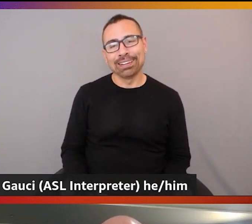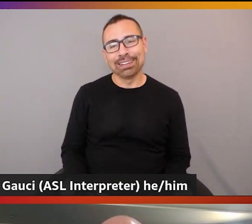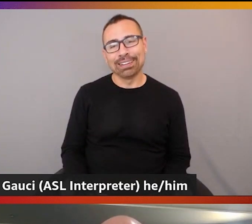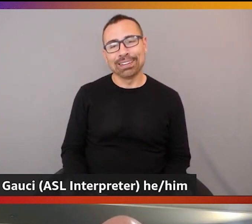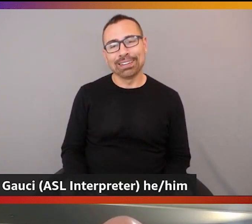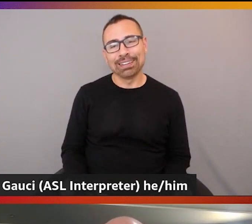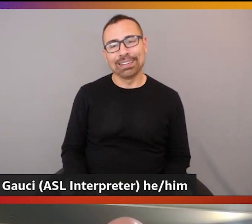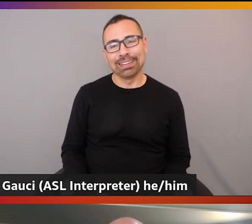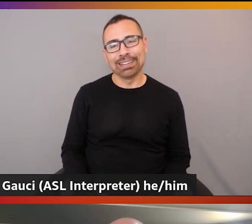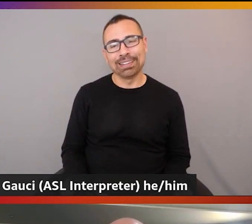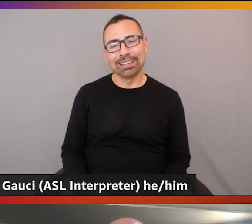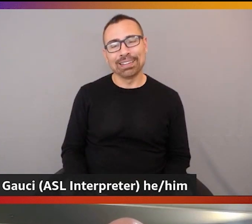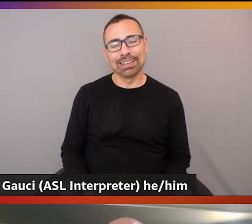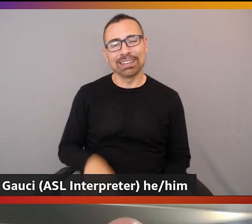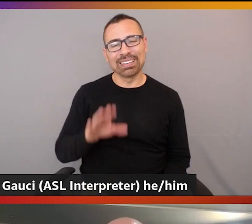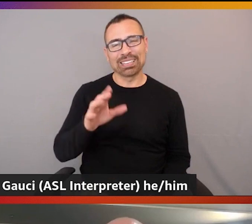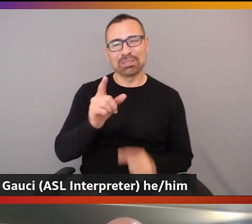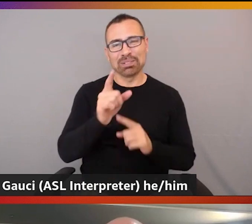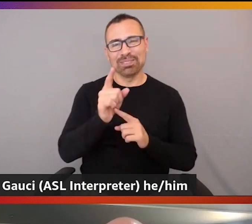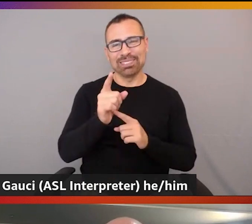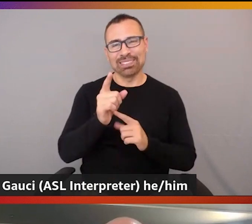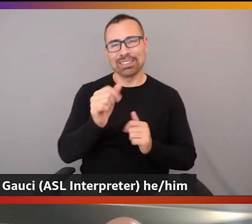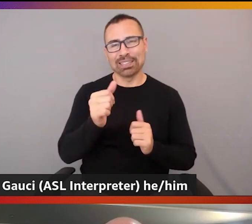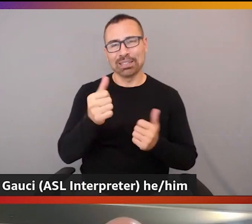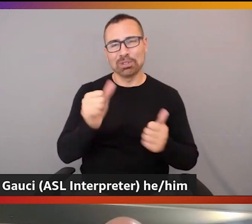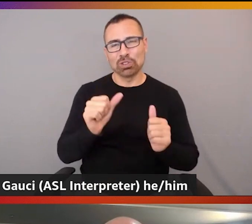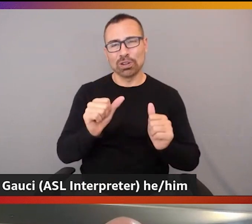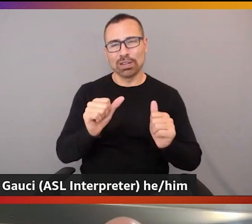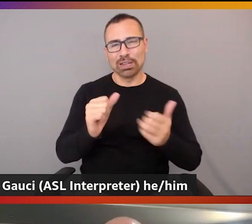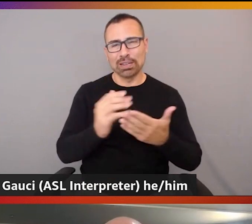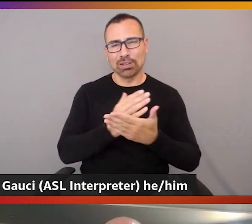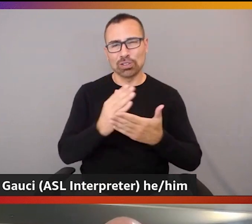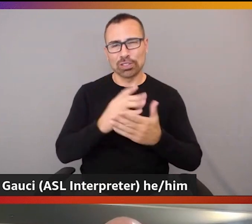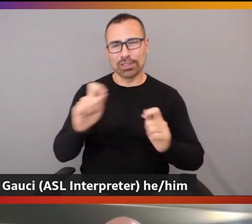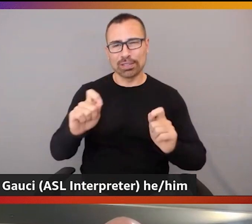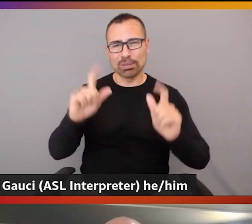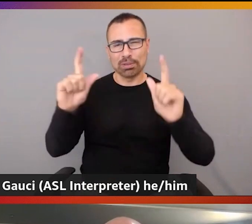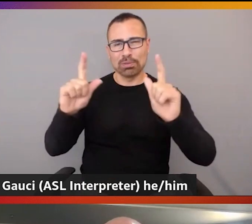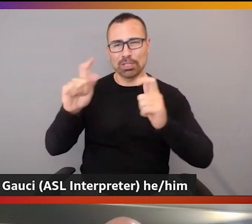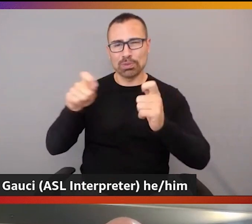let me try sharing a particular window.